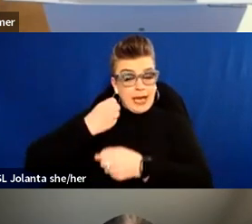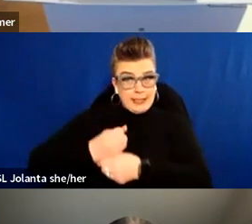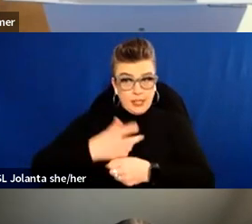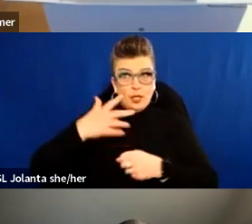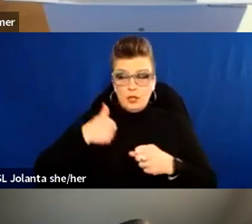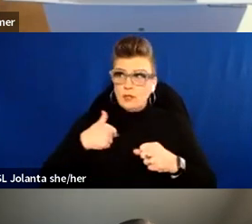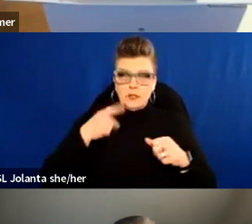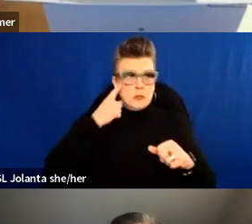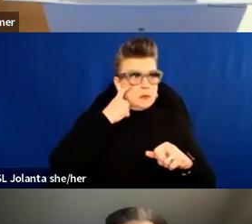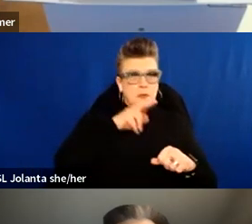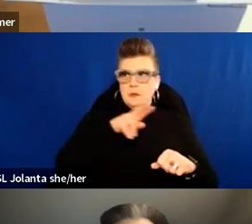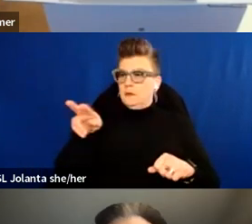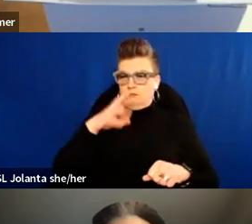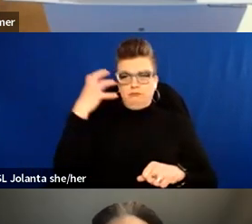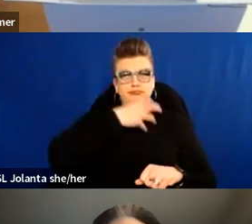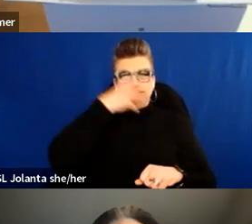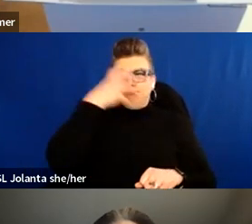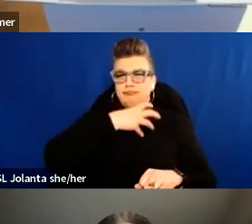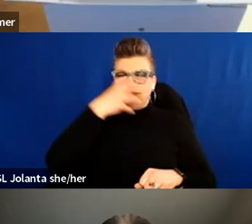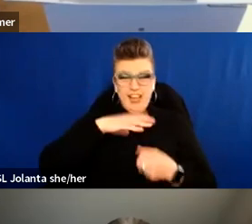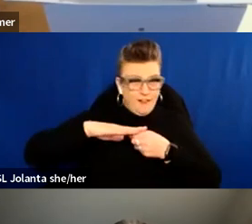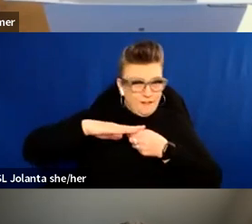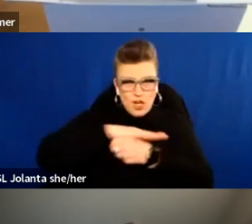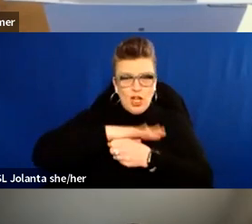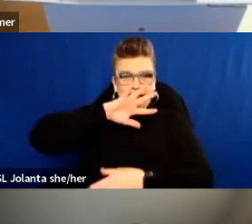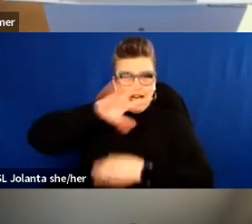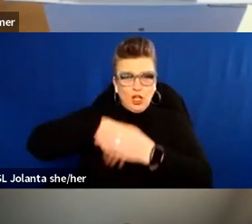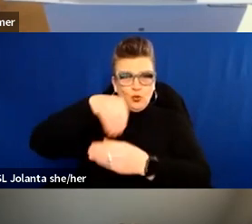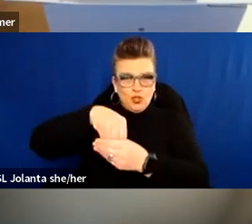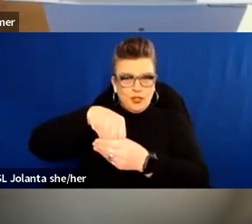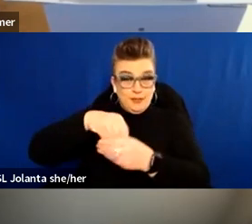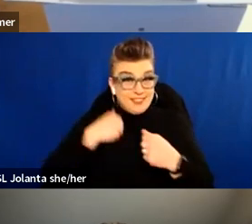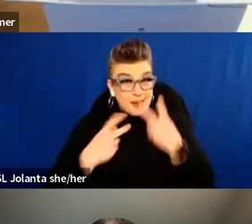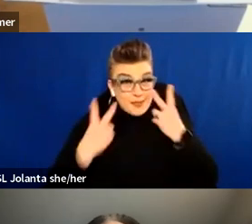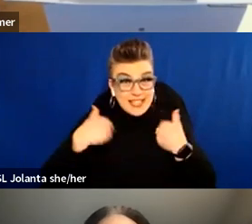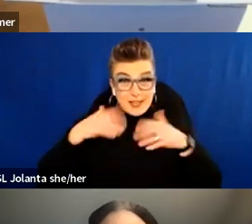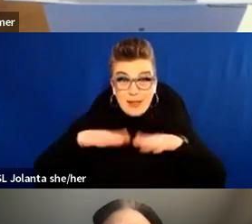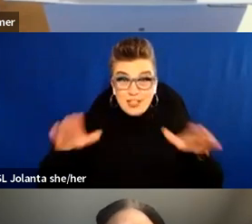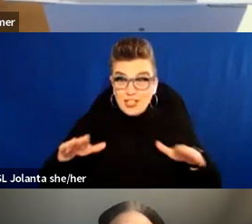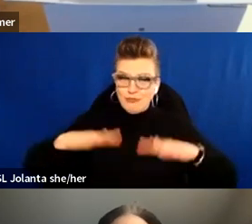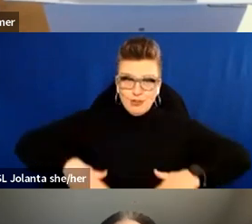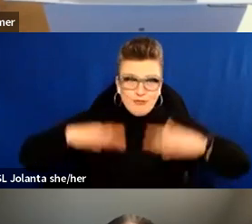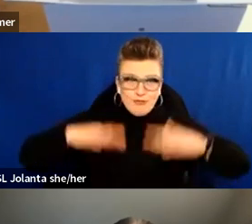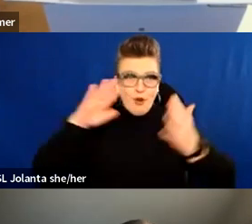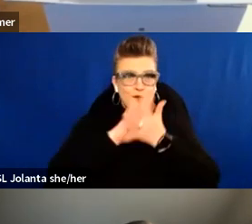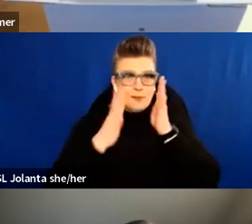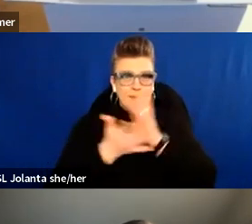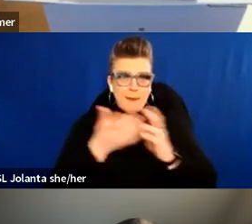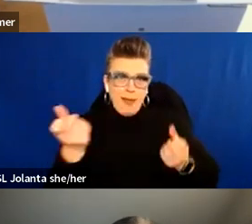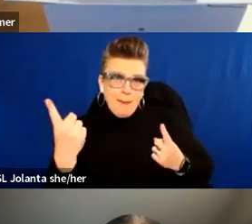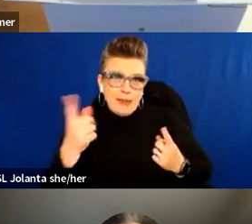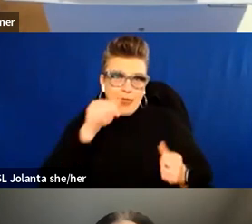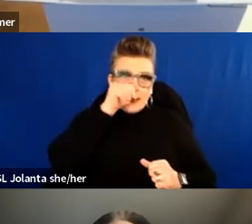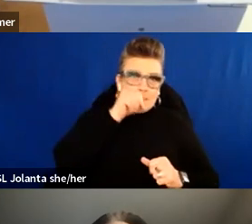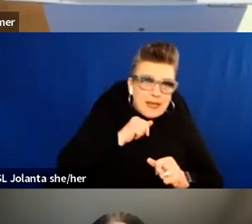seat and witnessing the benefits of full inclusion at the manning i've seen my children grow to be empathetic patient understanding for giving